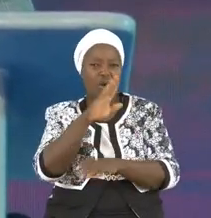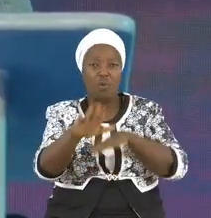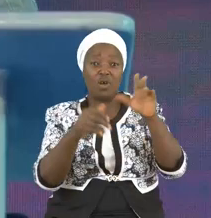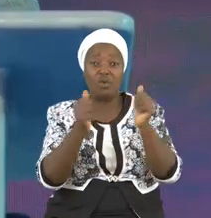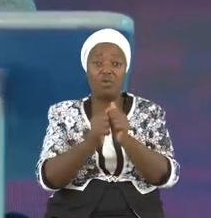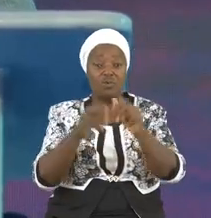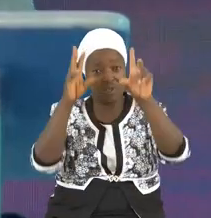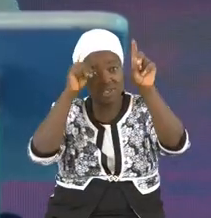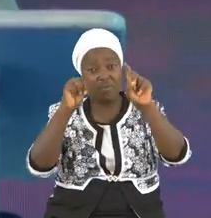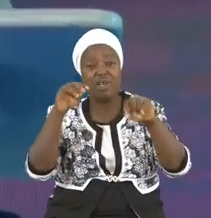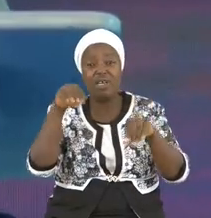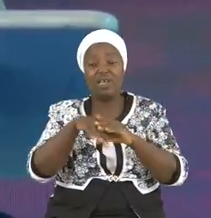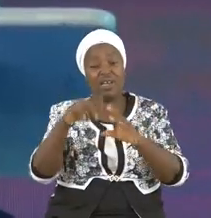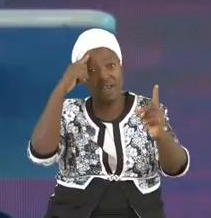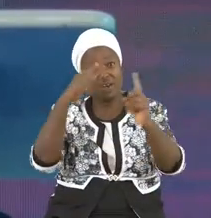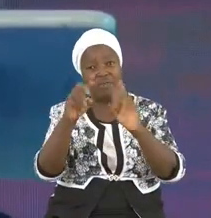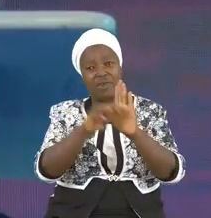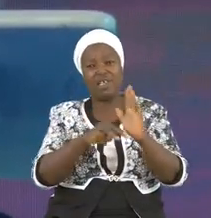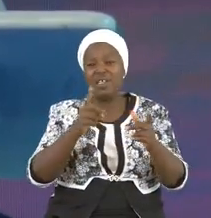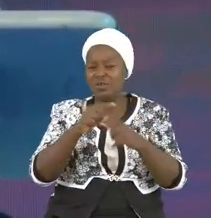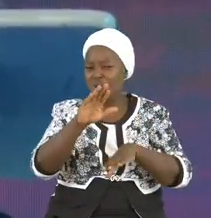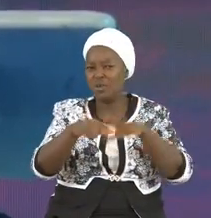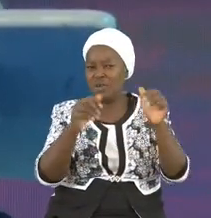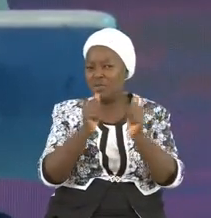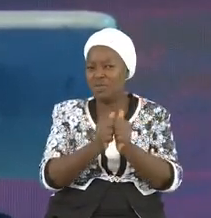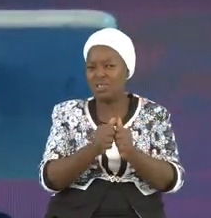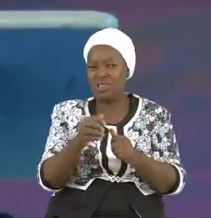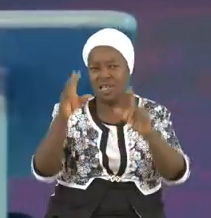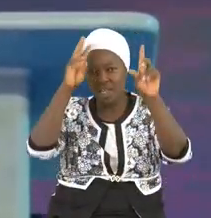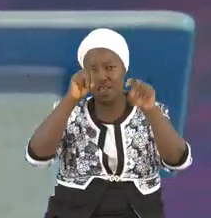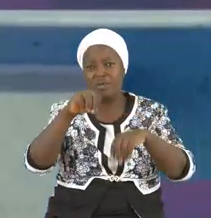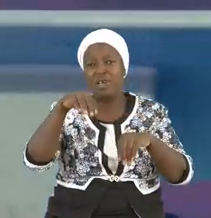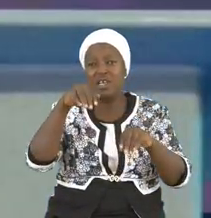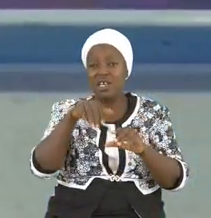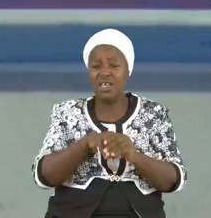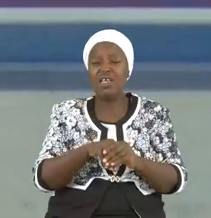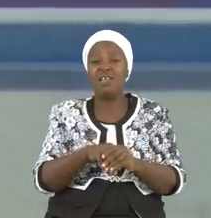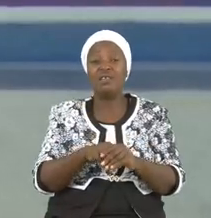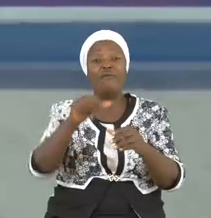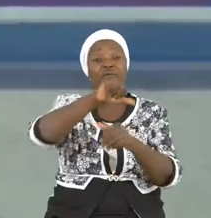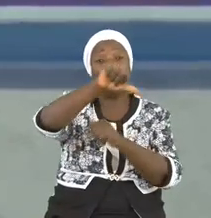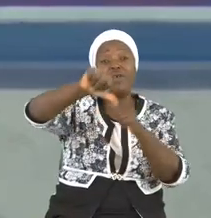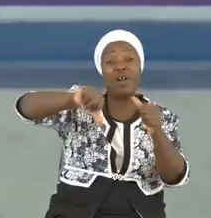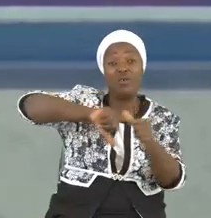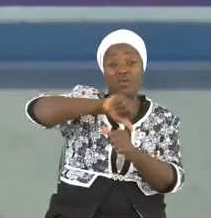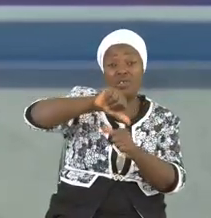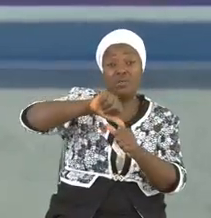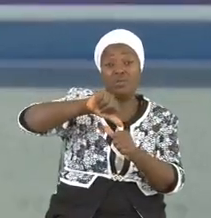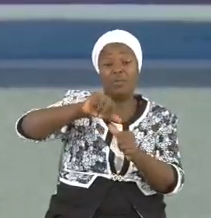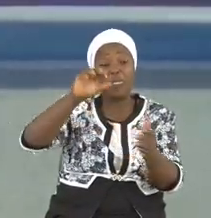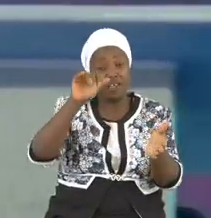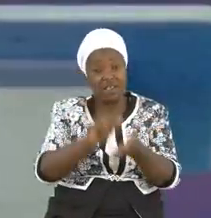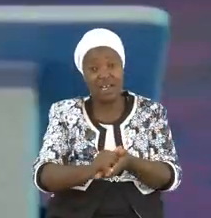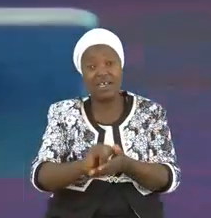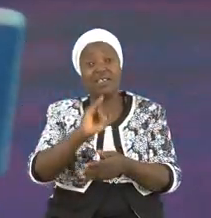in agreement. You are walking with him in fellowship. That is reconciliation.